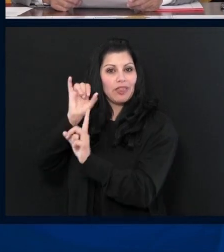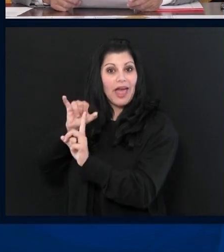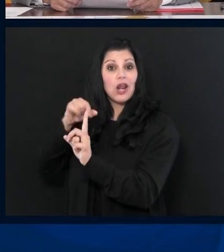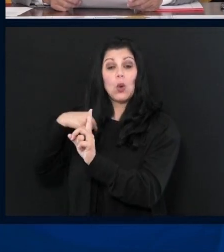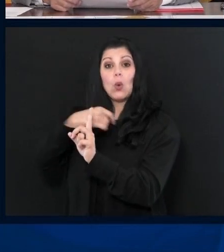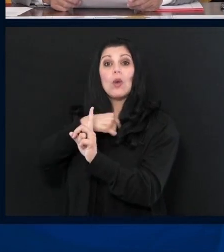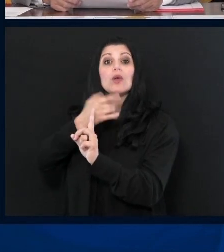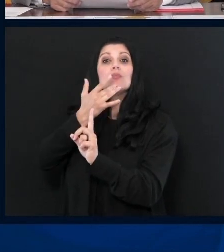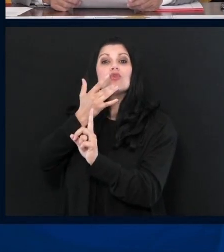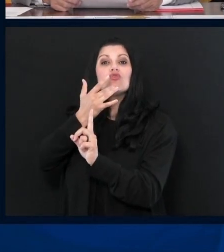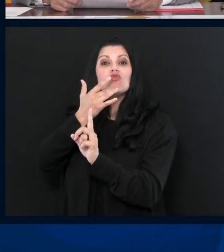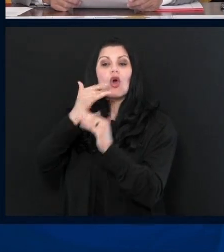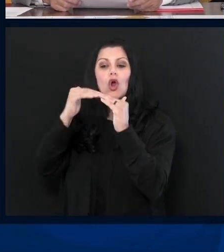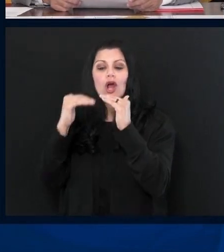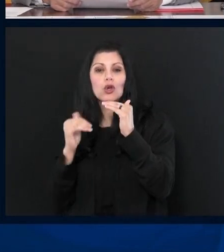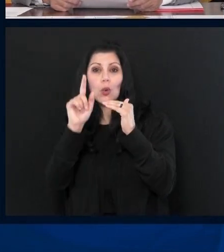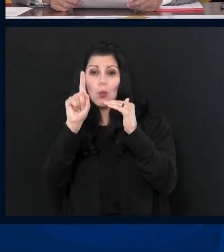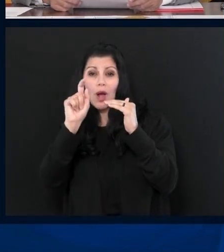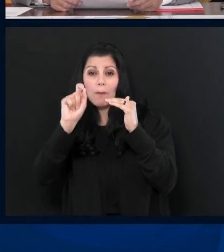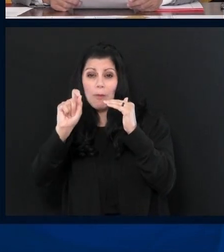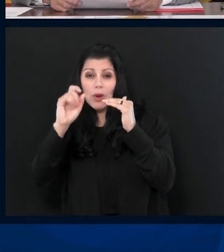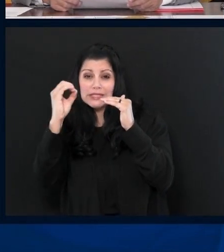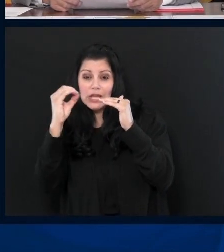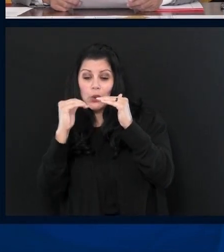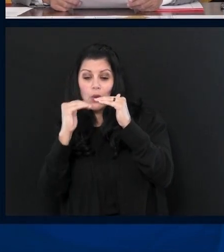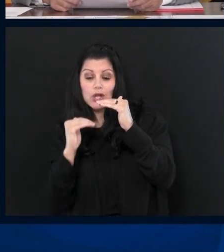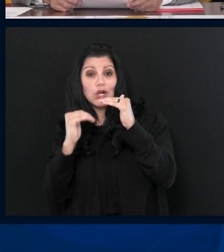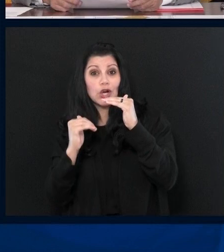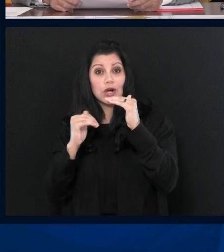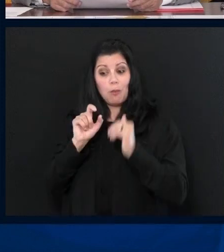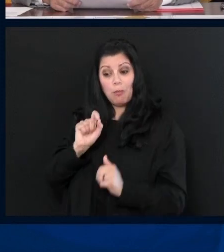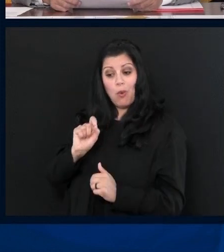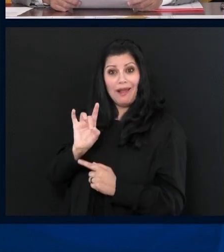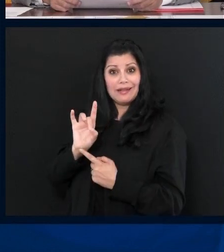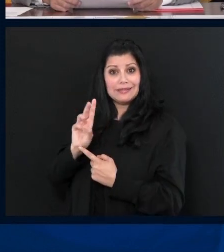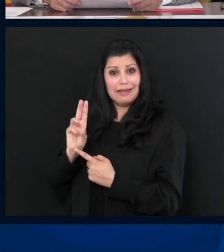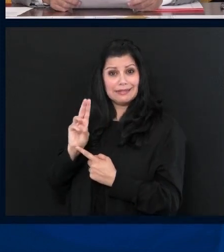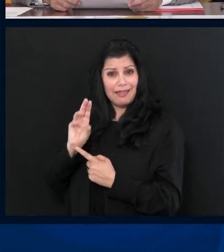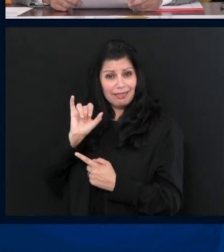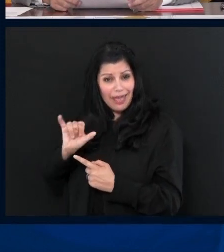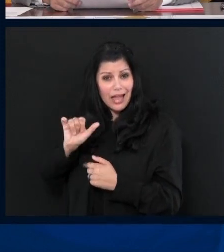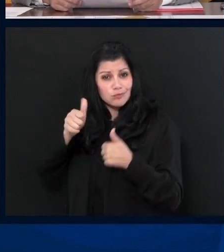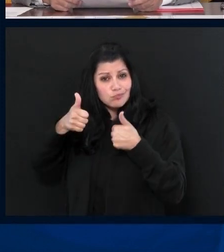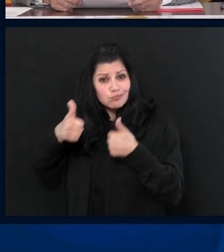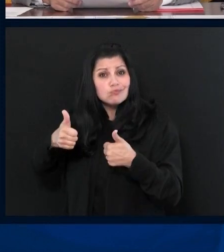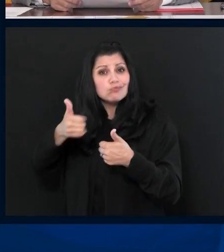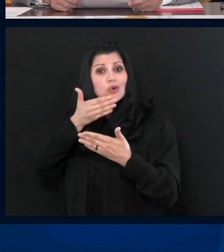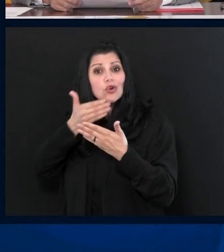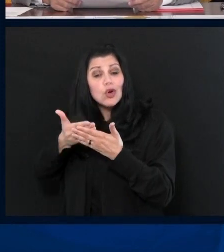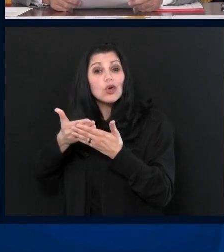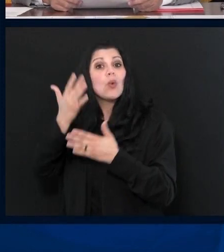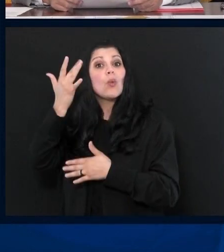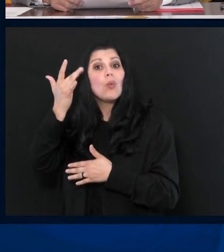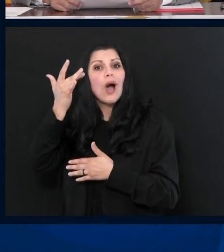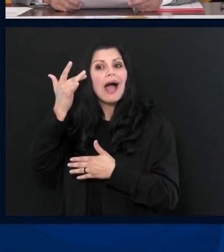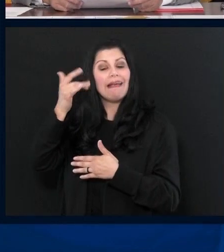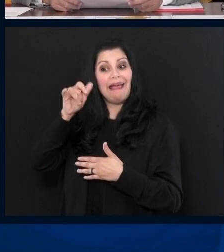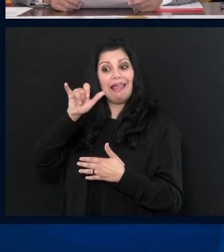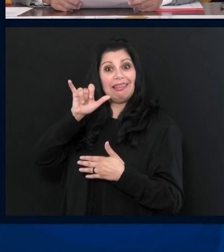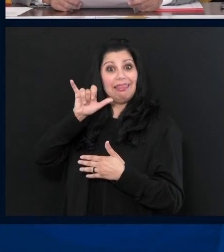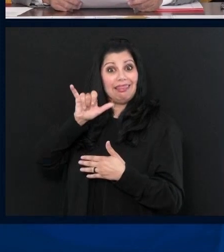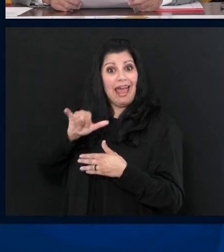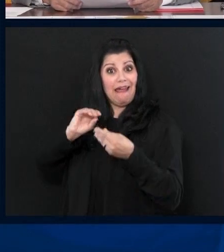under 1.0, but at 0.86, it's very good. It is the second best